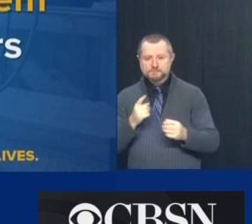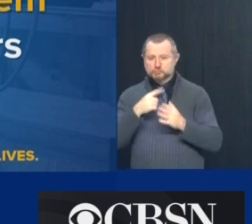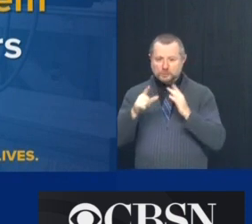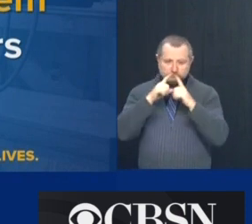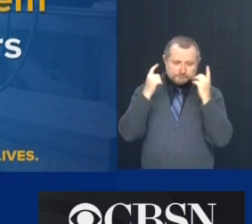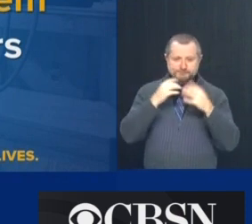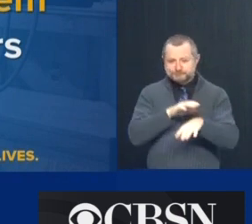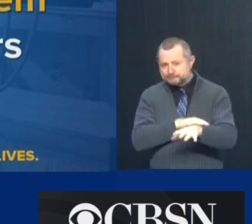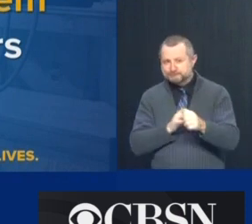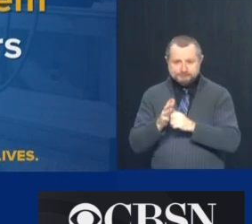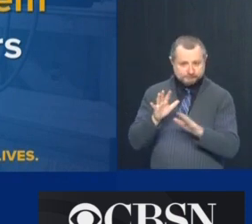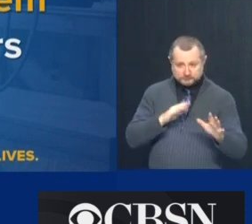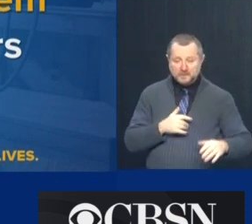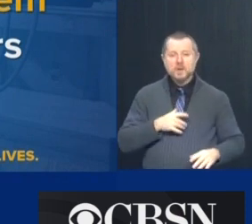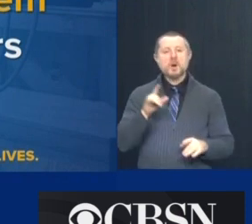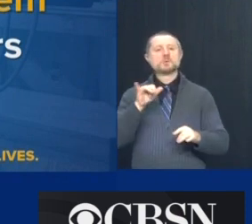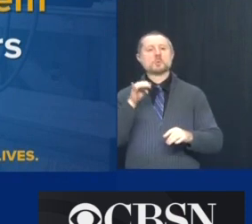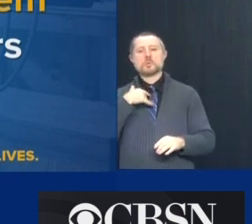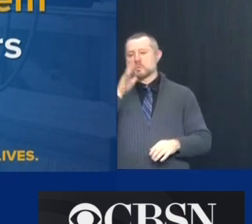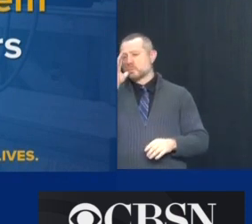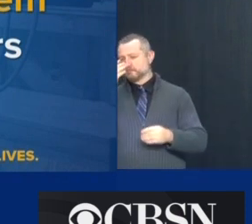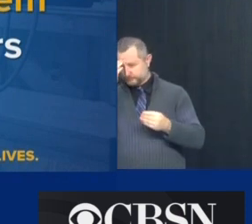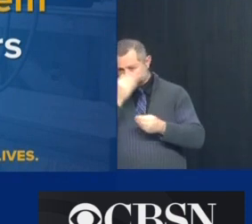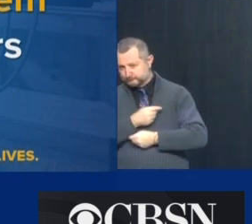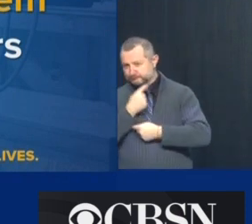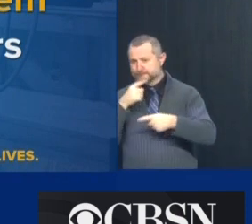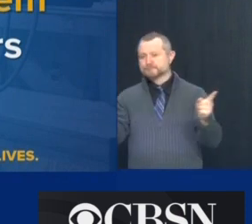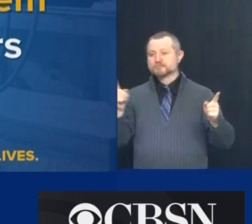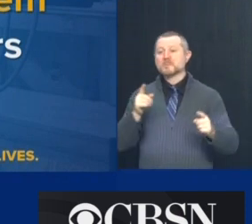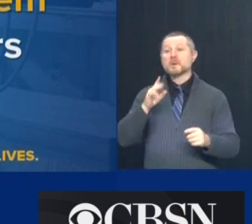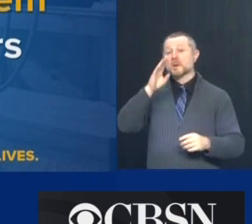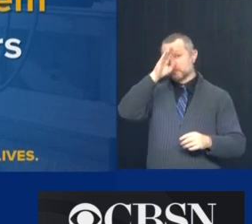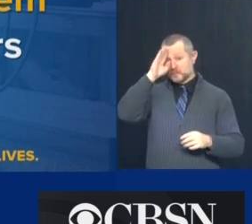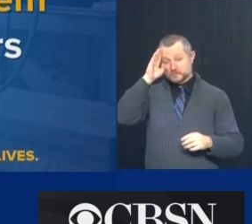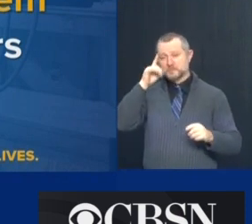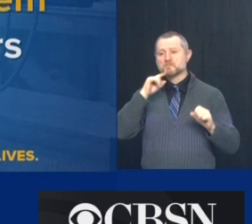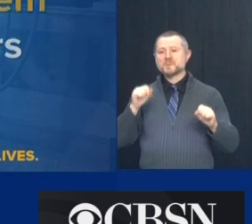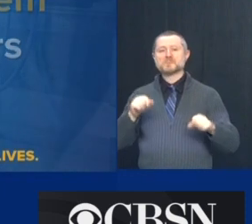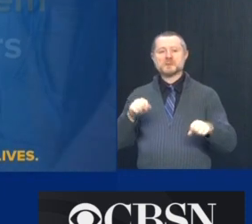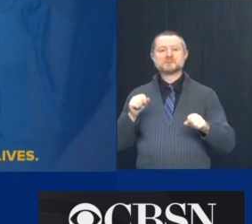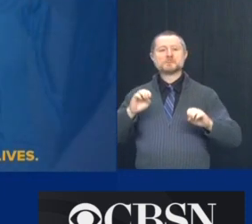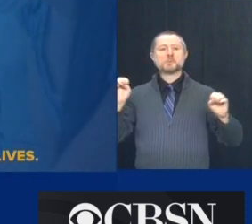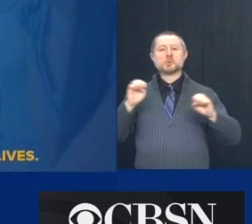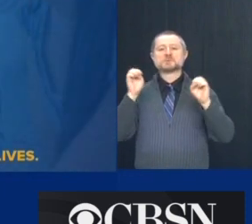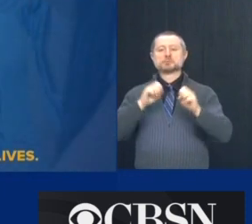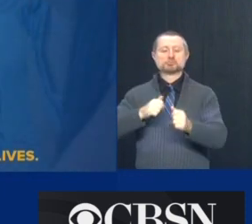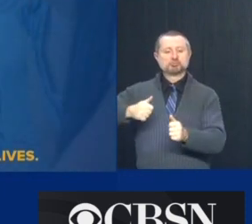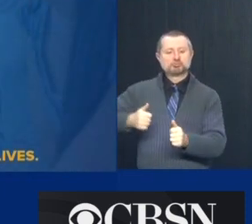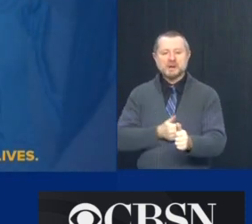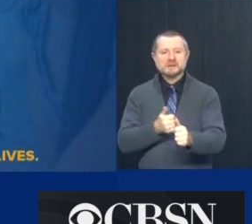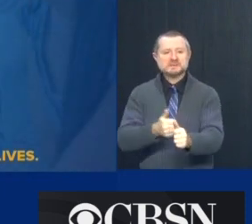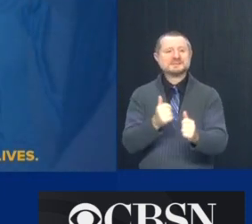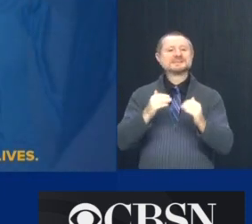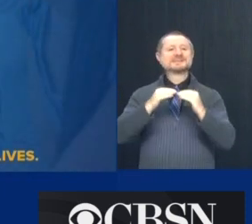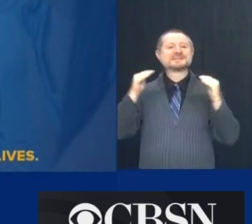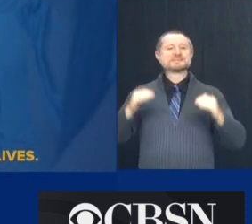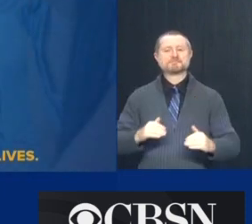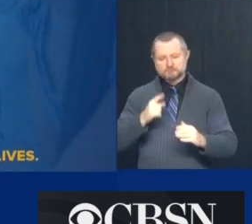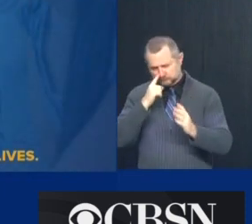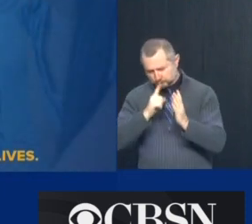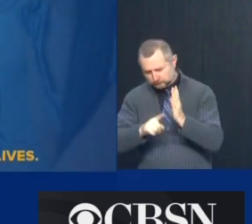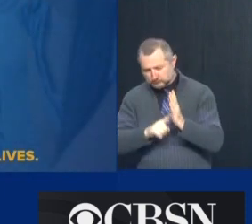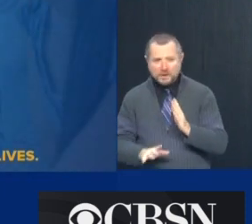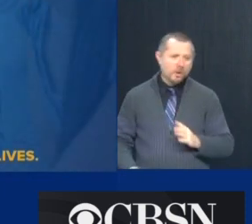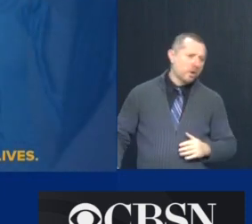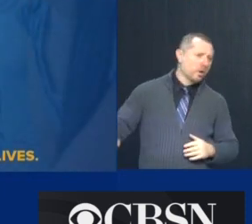We'll be announcing a hospital capacity emergency tracking system that's going to track these metrics statewide. And that's